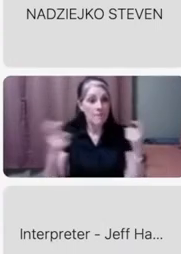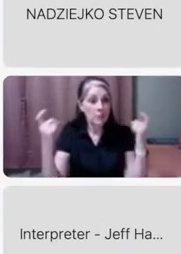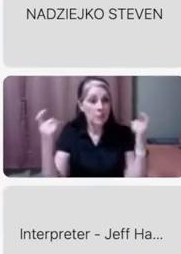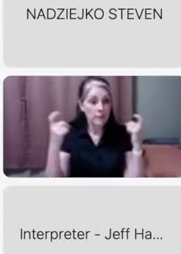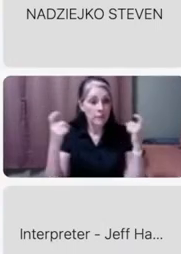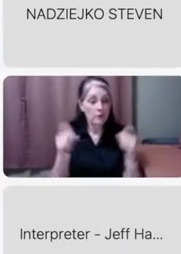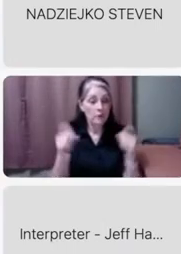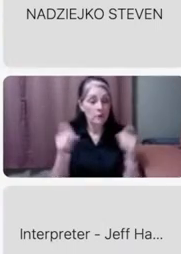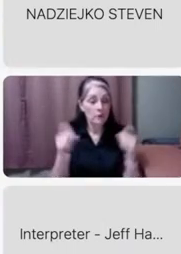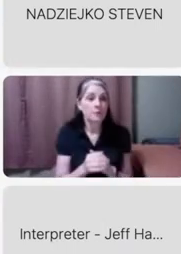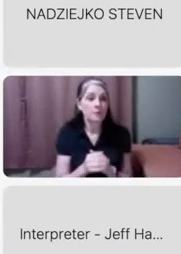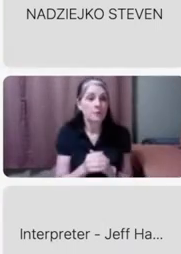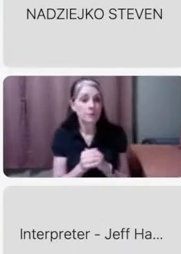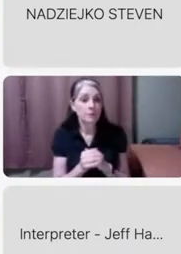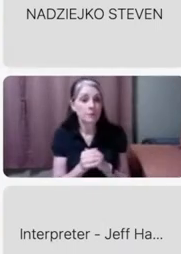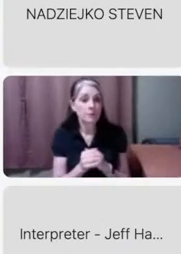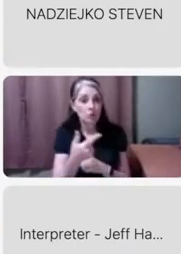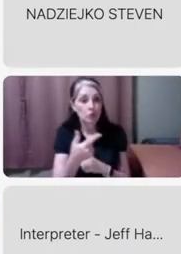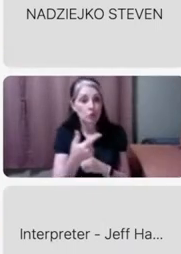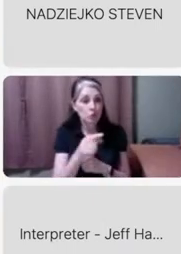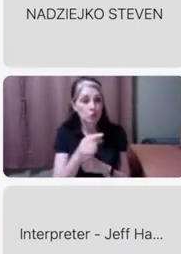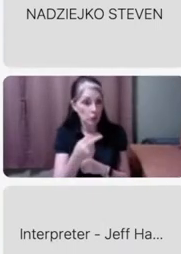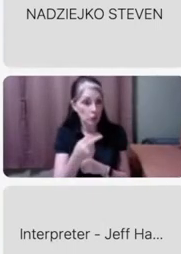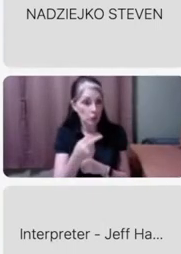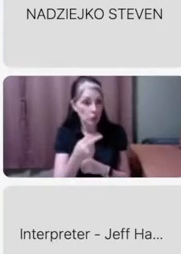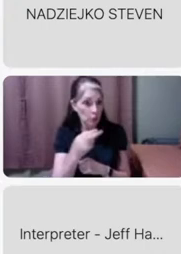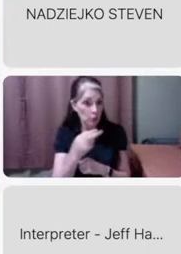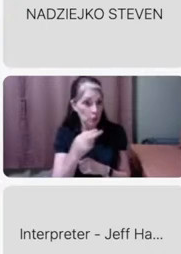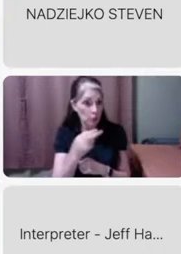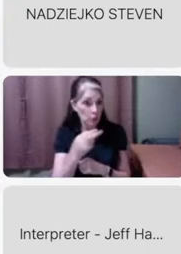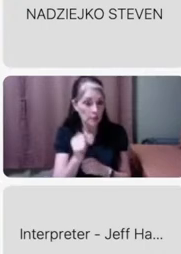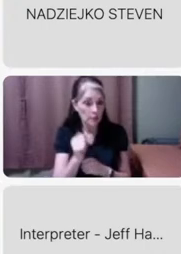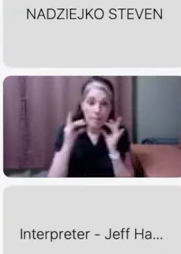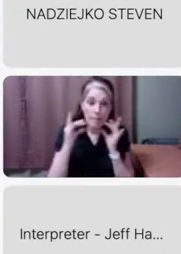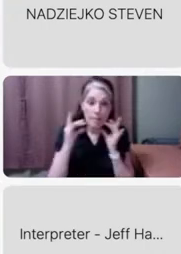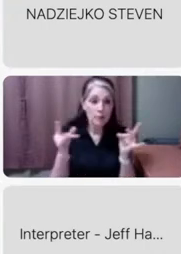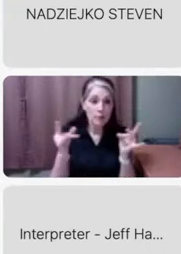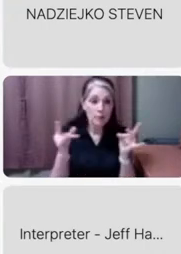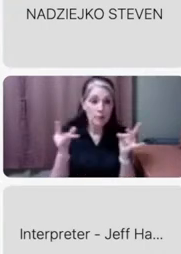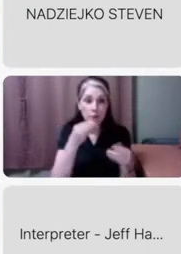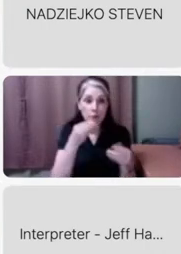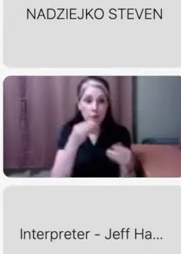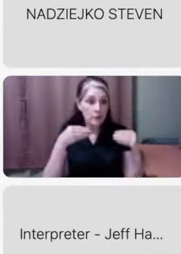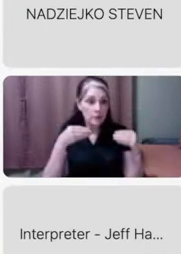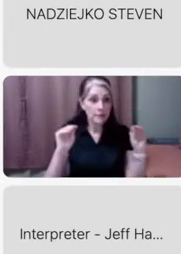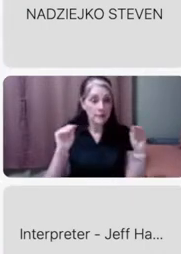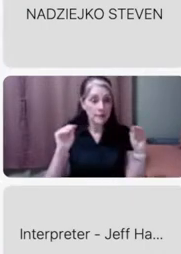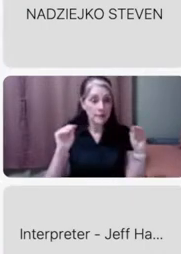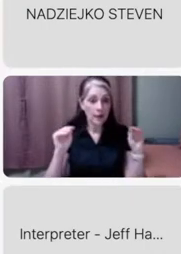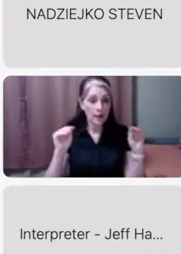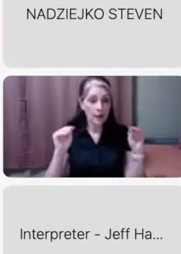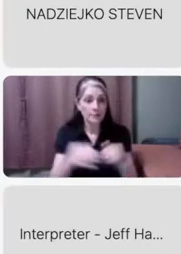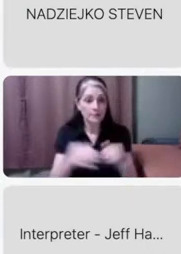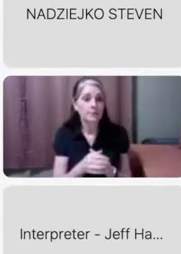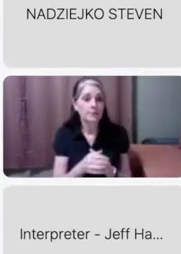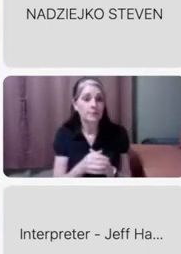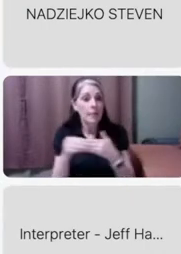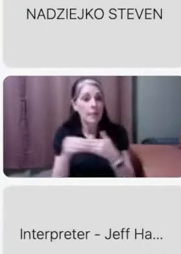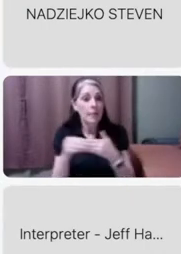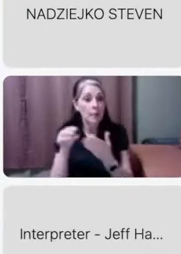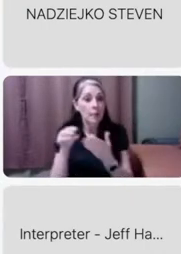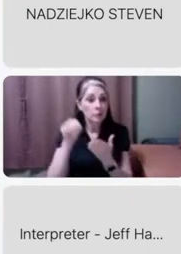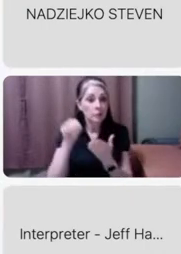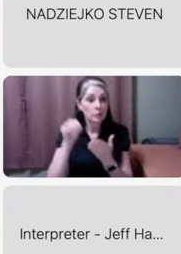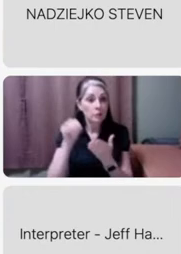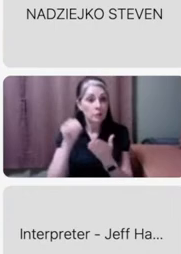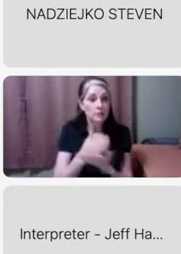gths students enjoy delicious foods sold by clubs outside vendors and leadership students some books included carnival-like games and